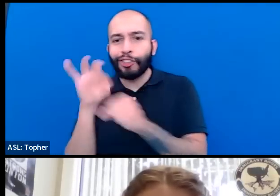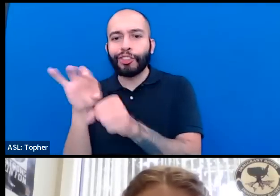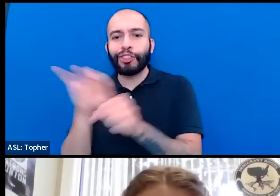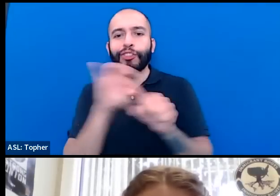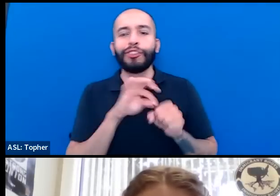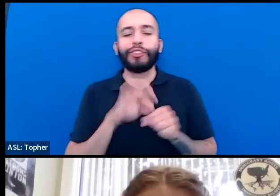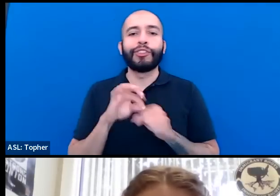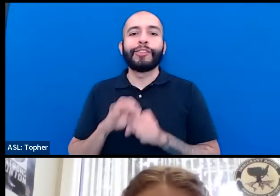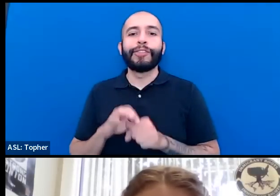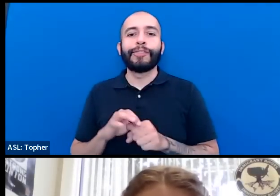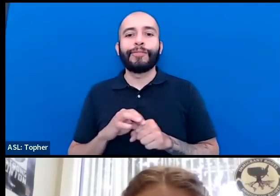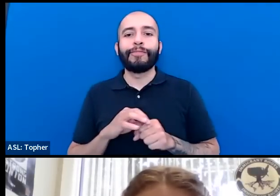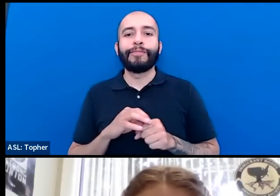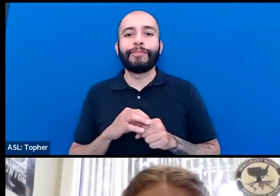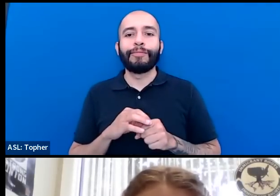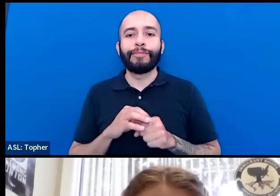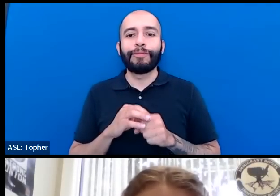much